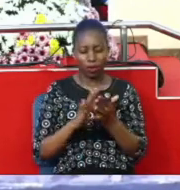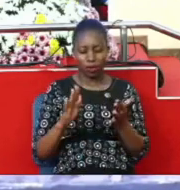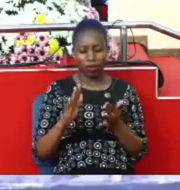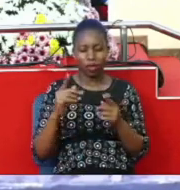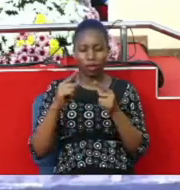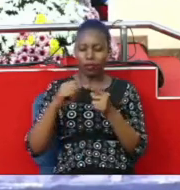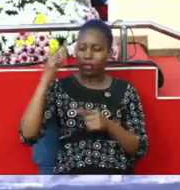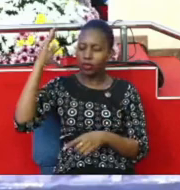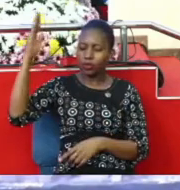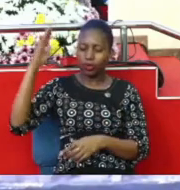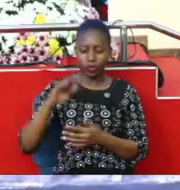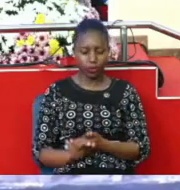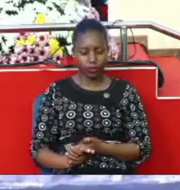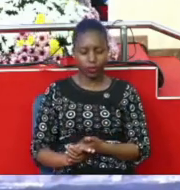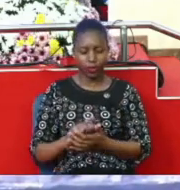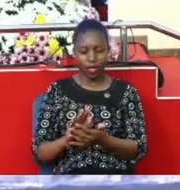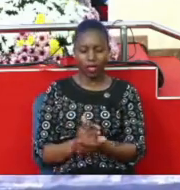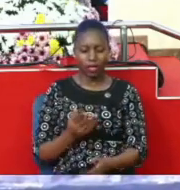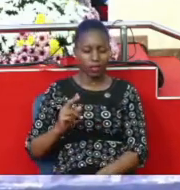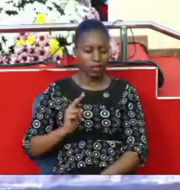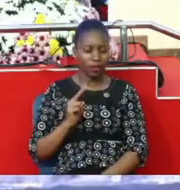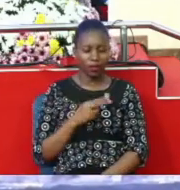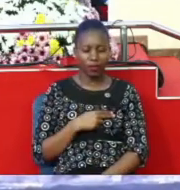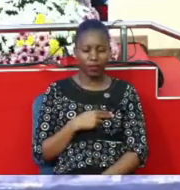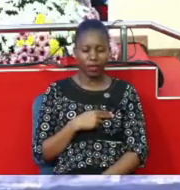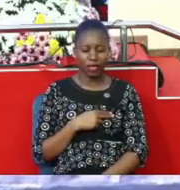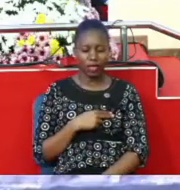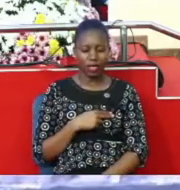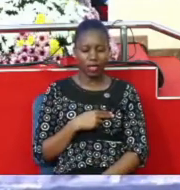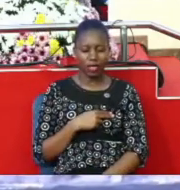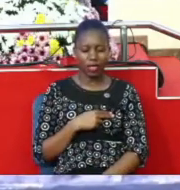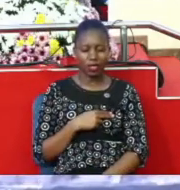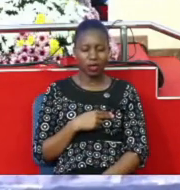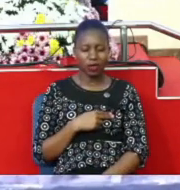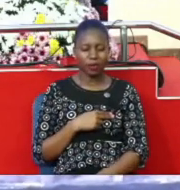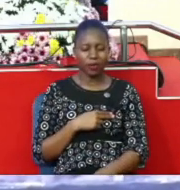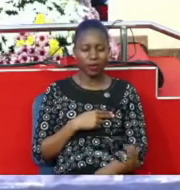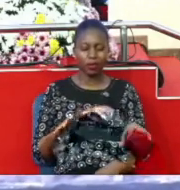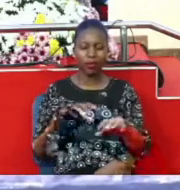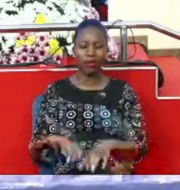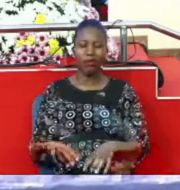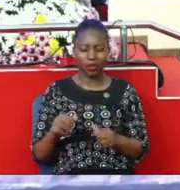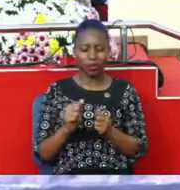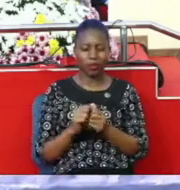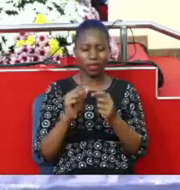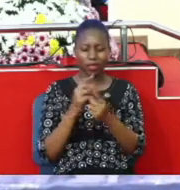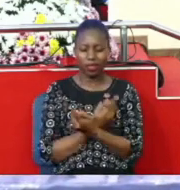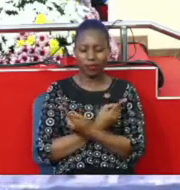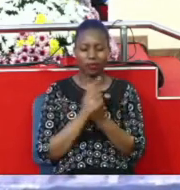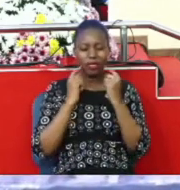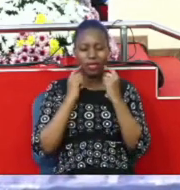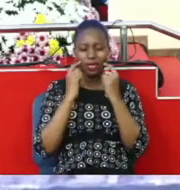There are some of us, Heavenly Father, that have been struggling with various sinful situations. I want to speak